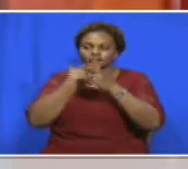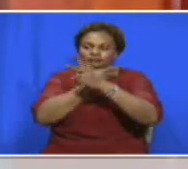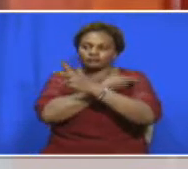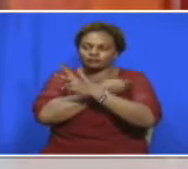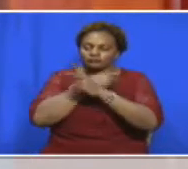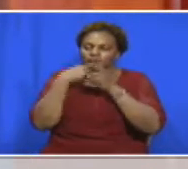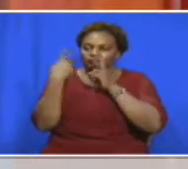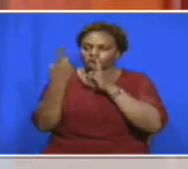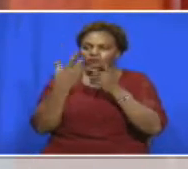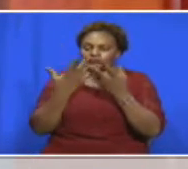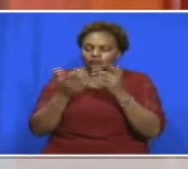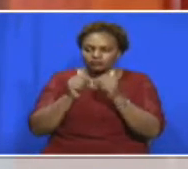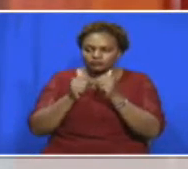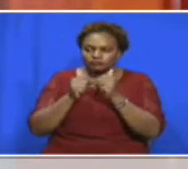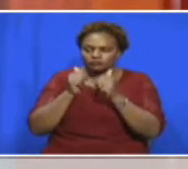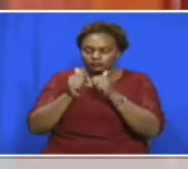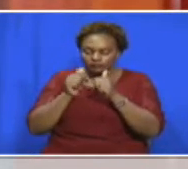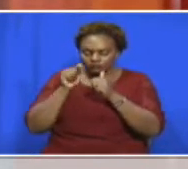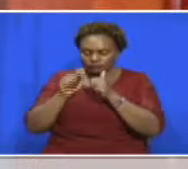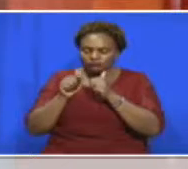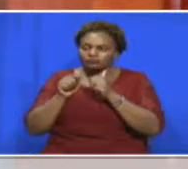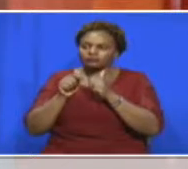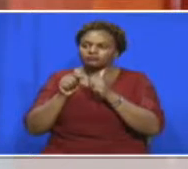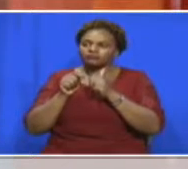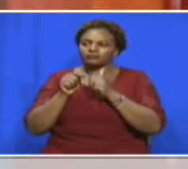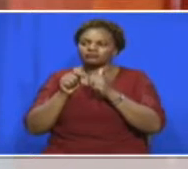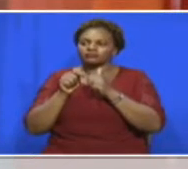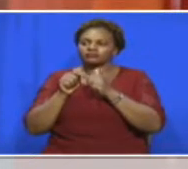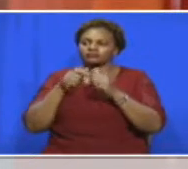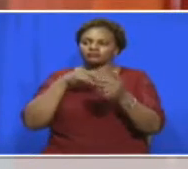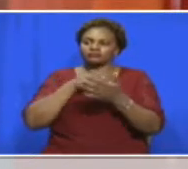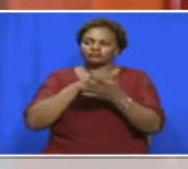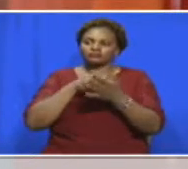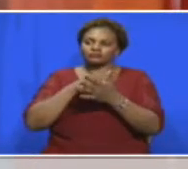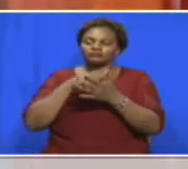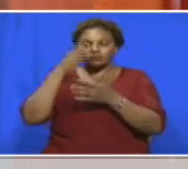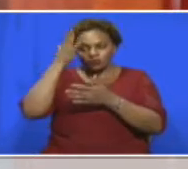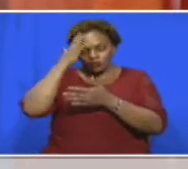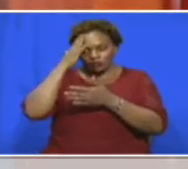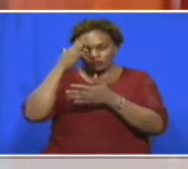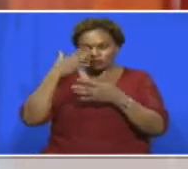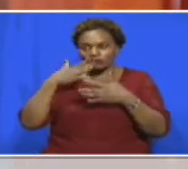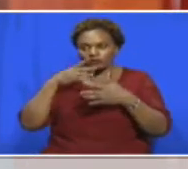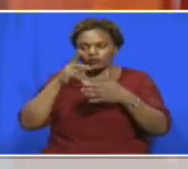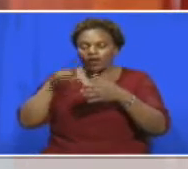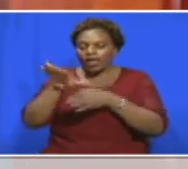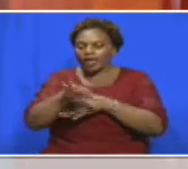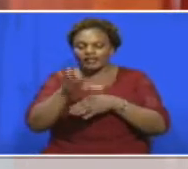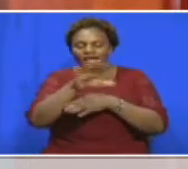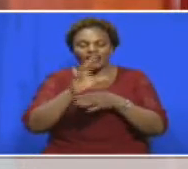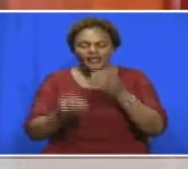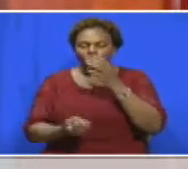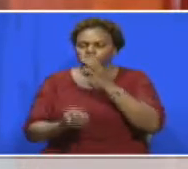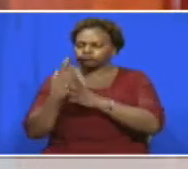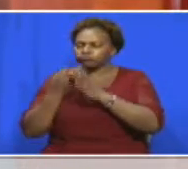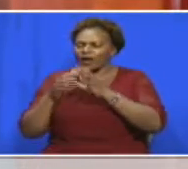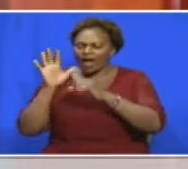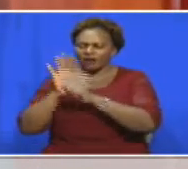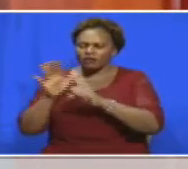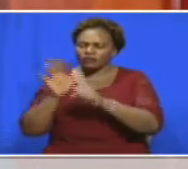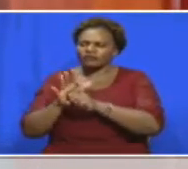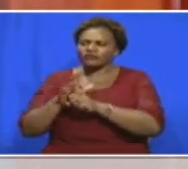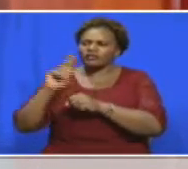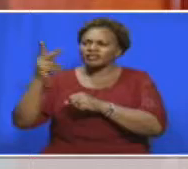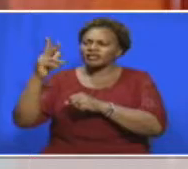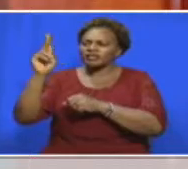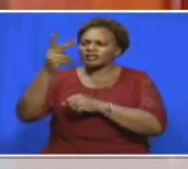approach. And this kind of approach involves knowing what we call hotspots. Which part of